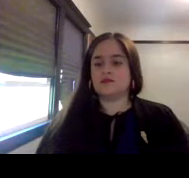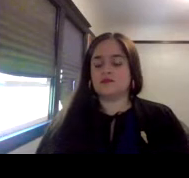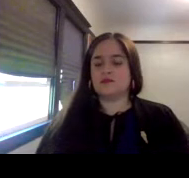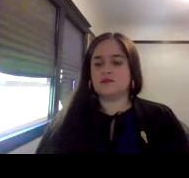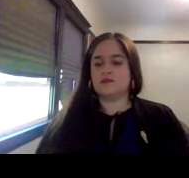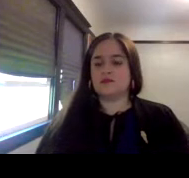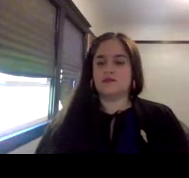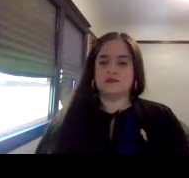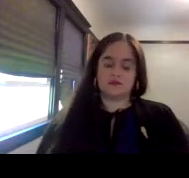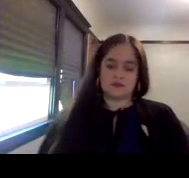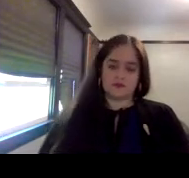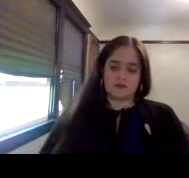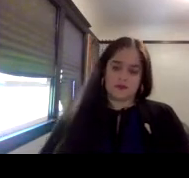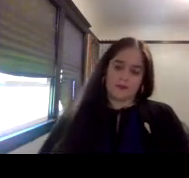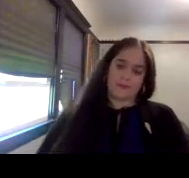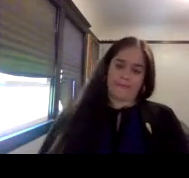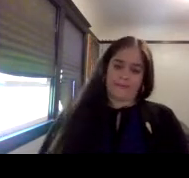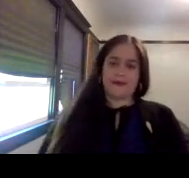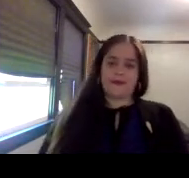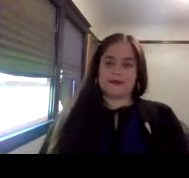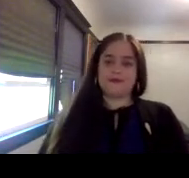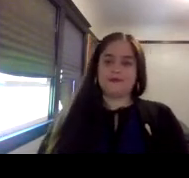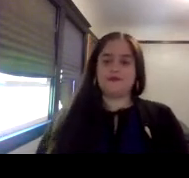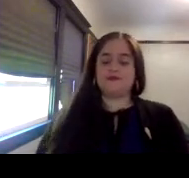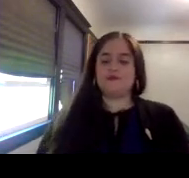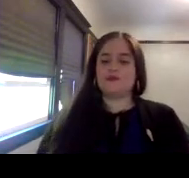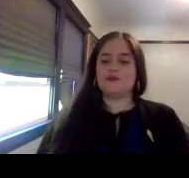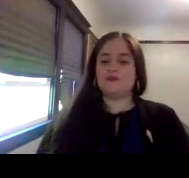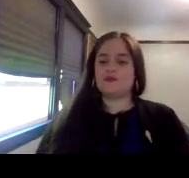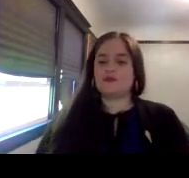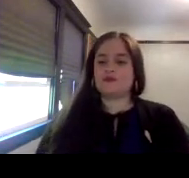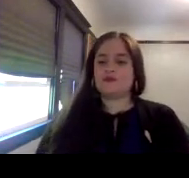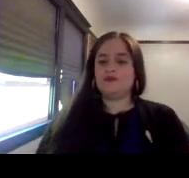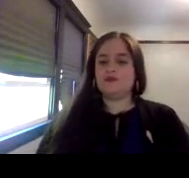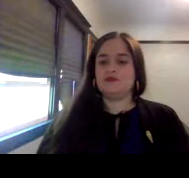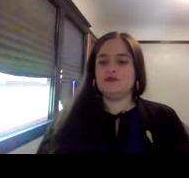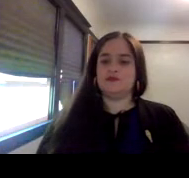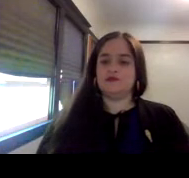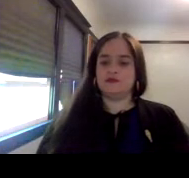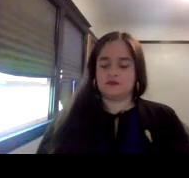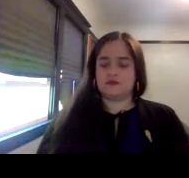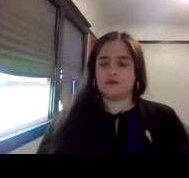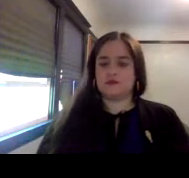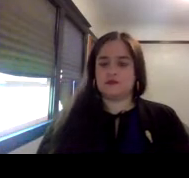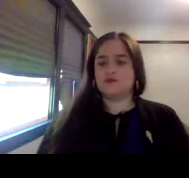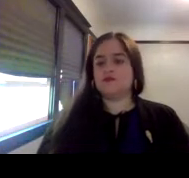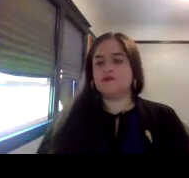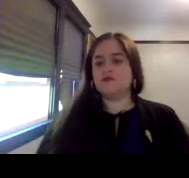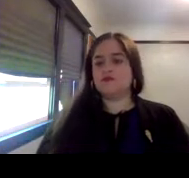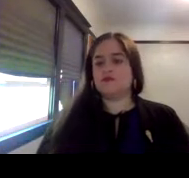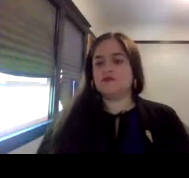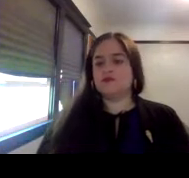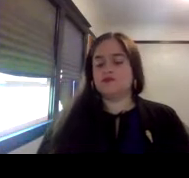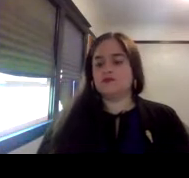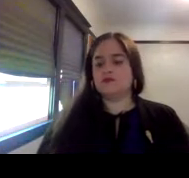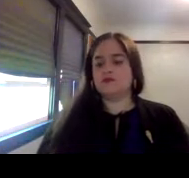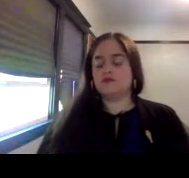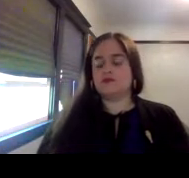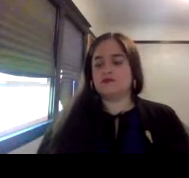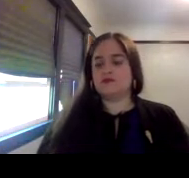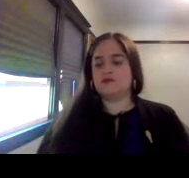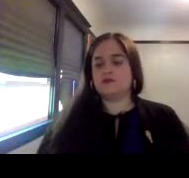of how transportation infrastructure has divided their communities, and